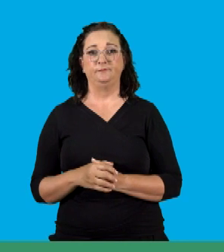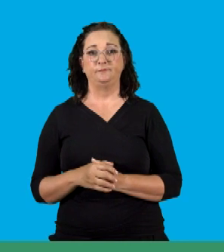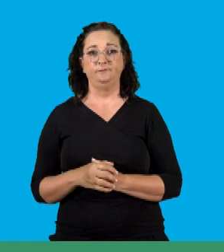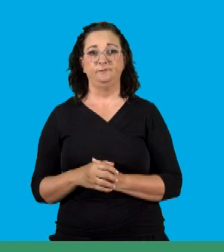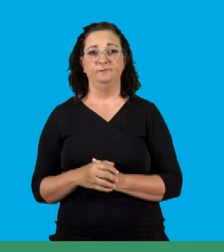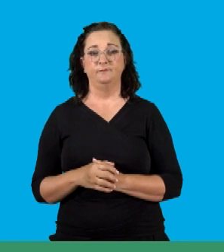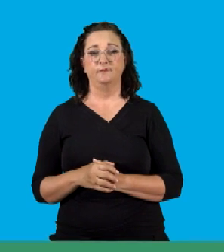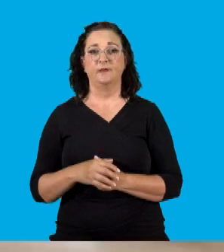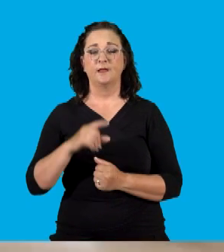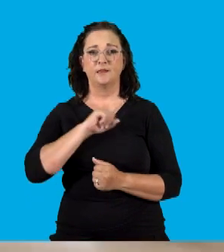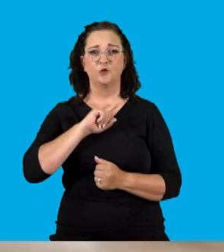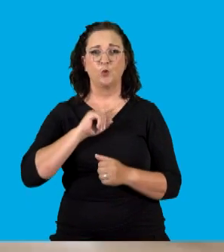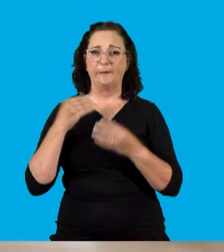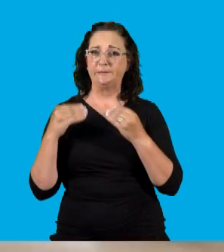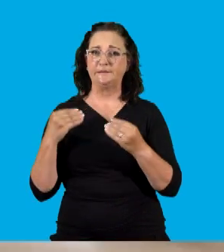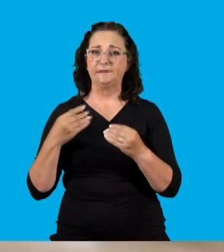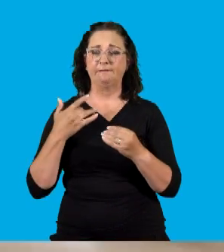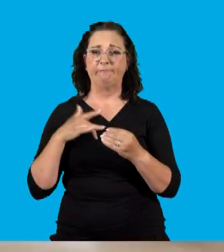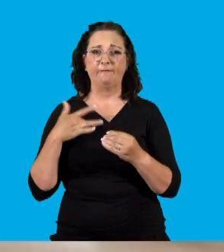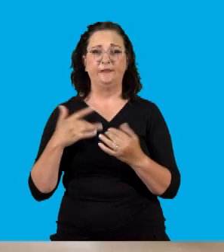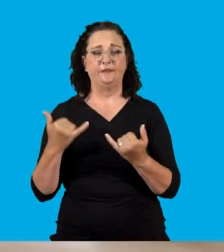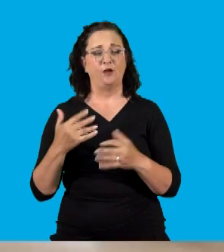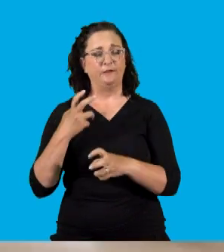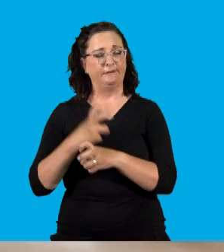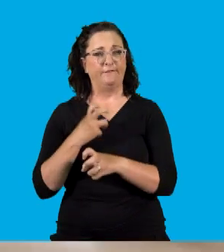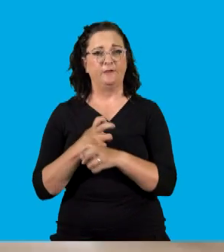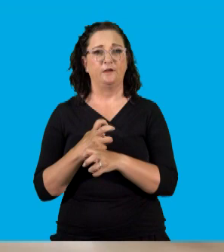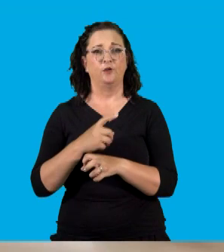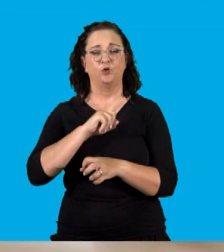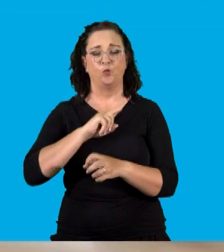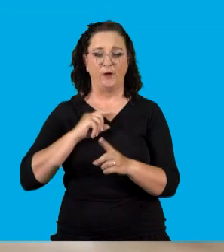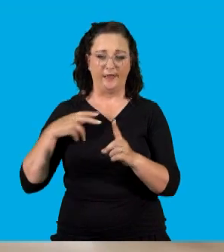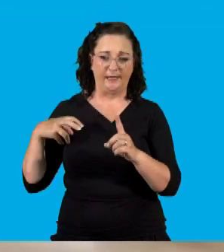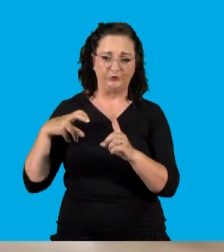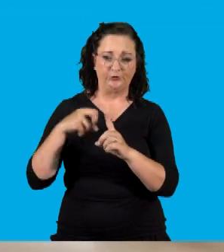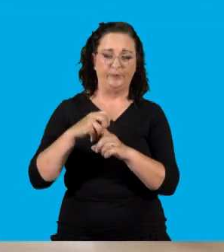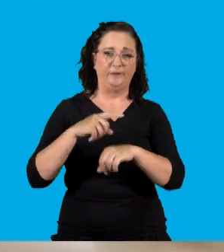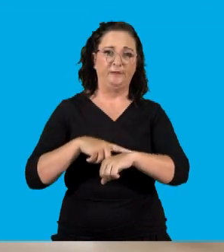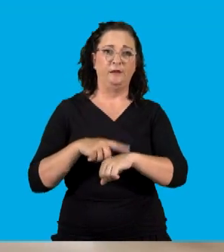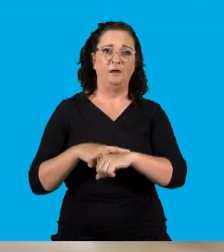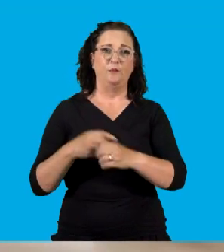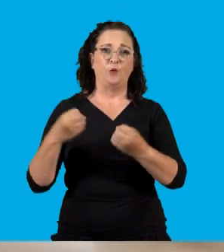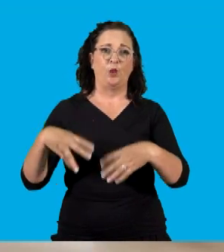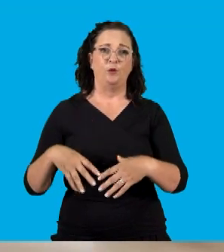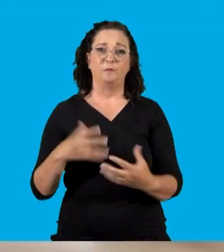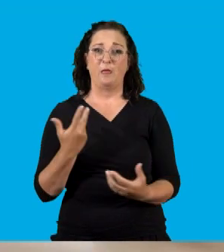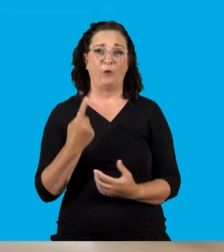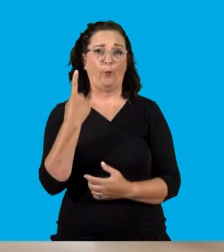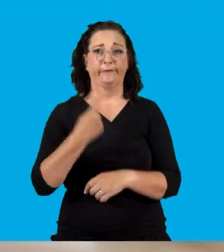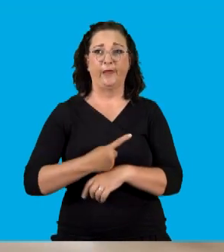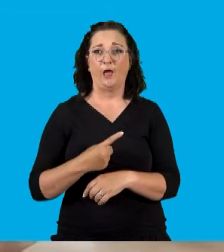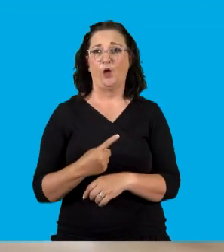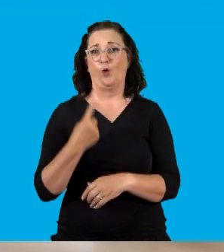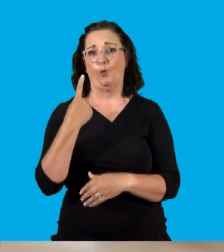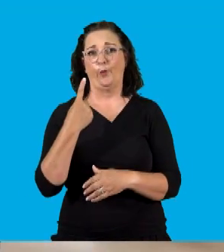particular day. So it's going to be difficult for them to do what? To cover up for that particular loss, maybe in one day, maybe in a